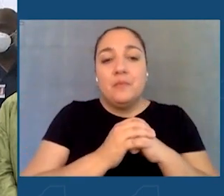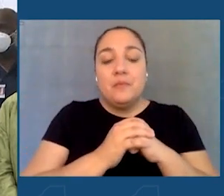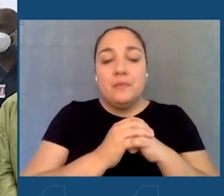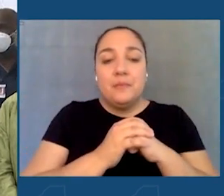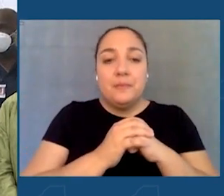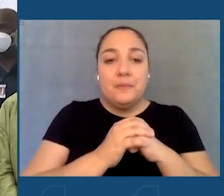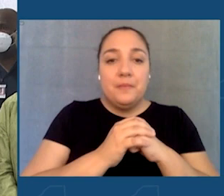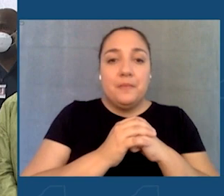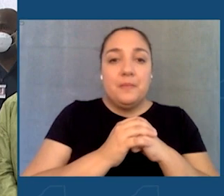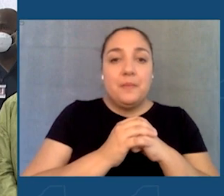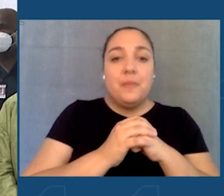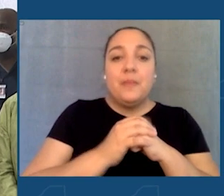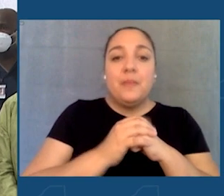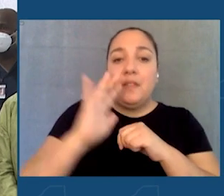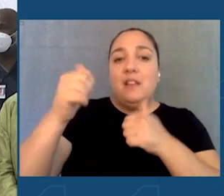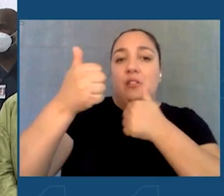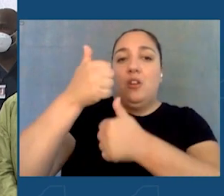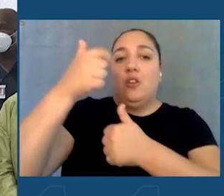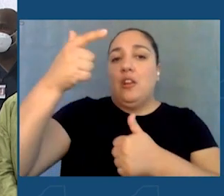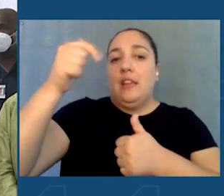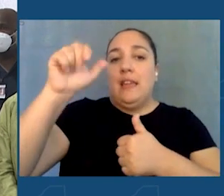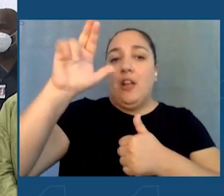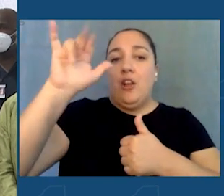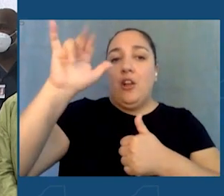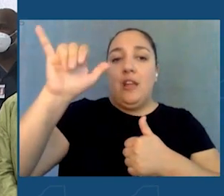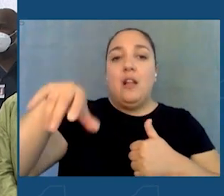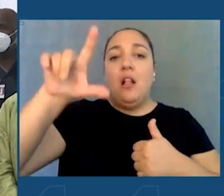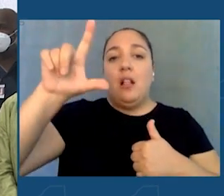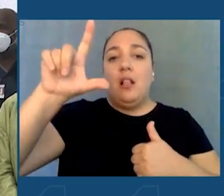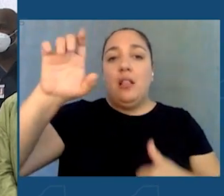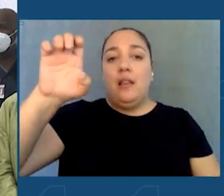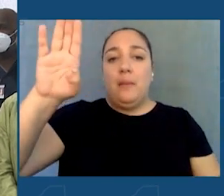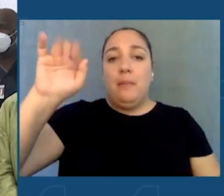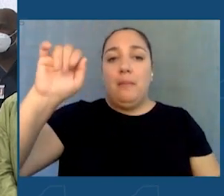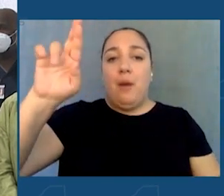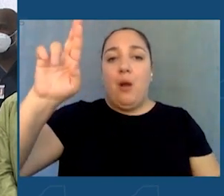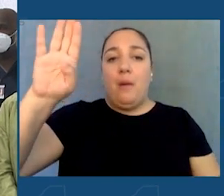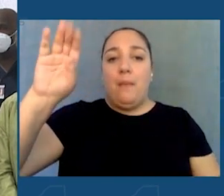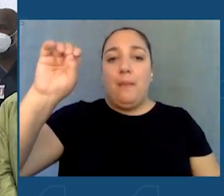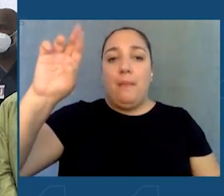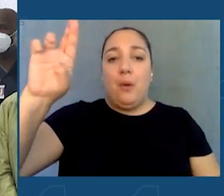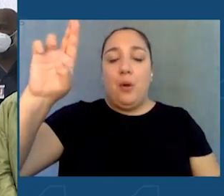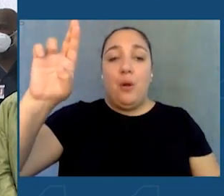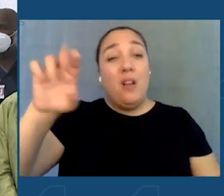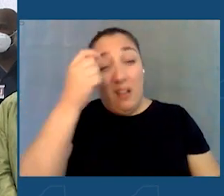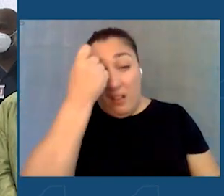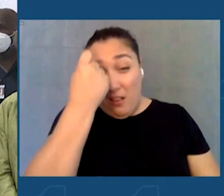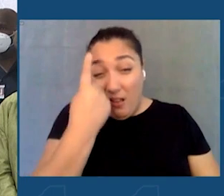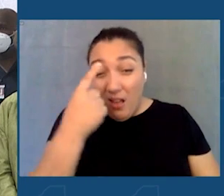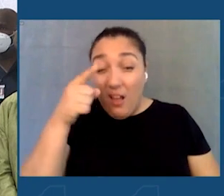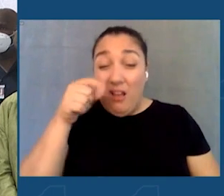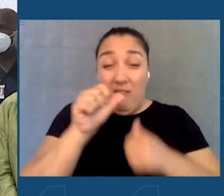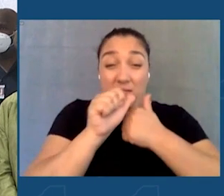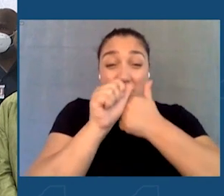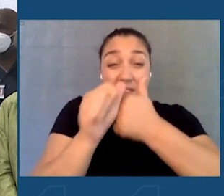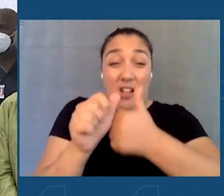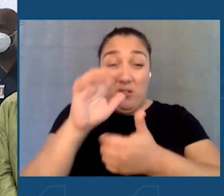LaBarbera, huge thank you. Maintaining this schedule has not been easy. When I came in at the end of, in